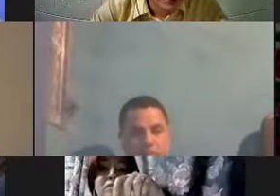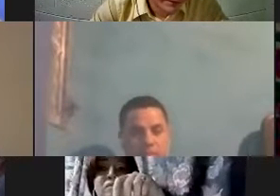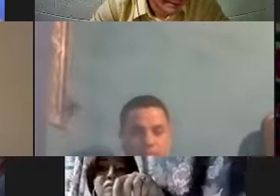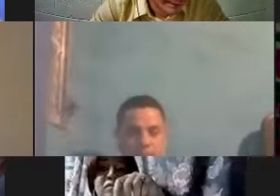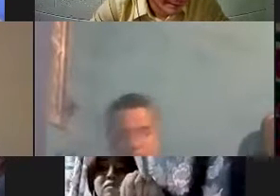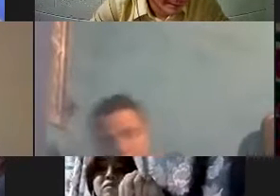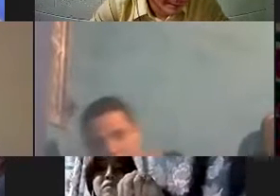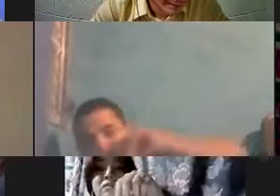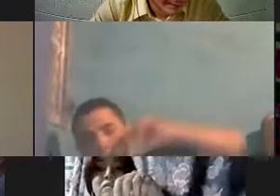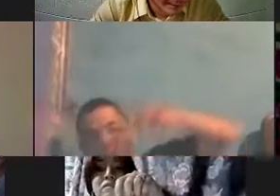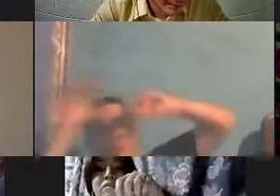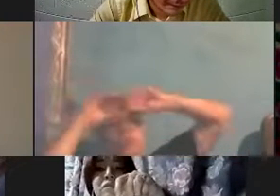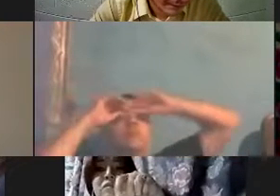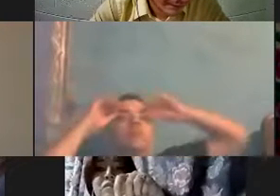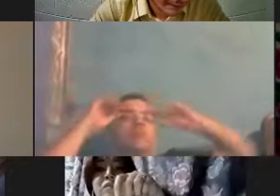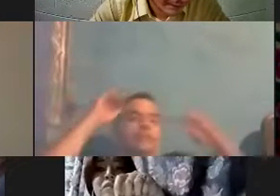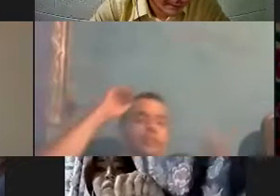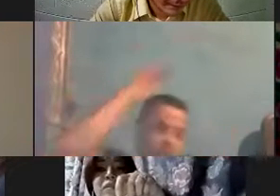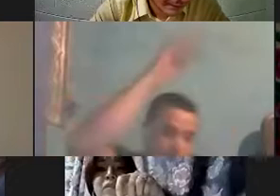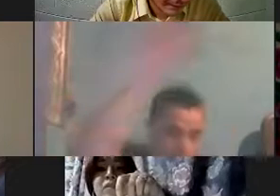answering the emails tomorrow.